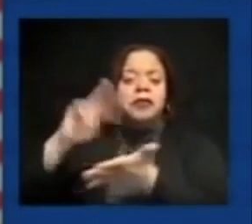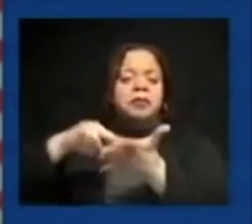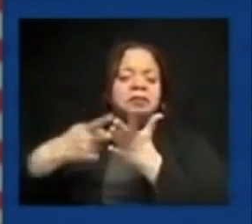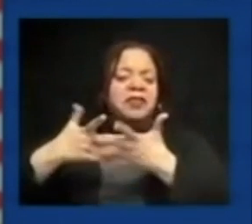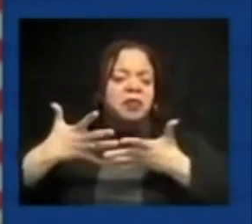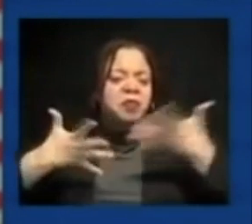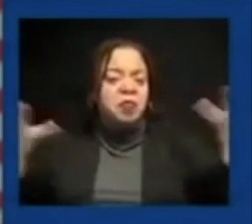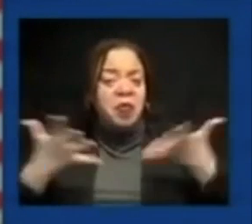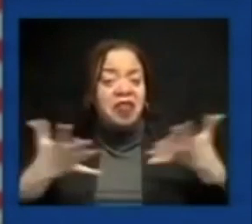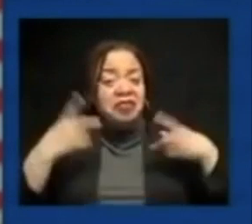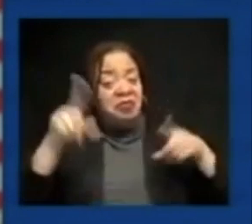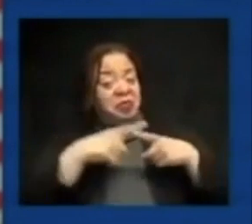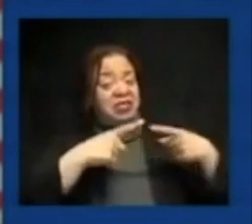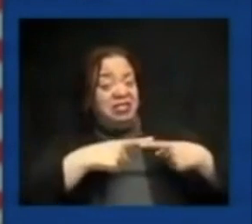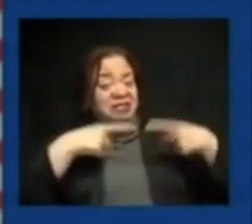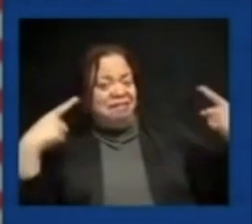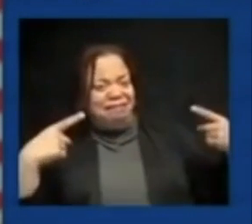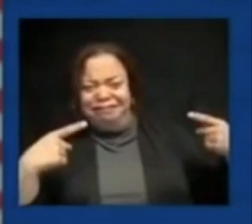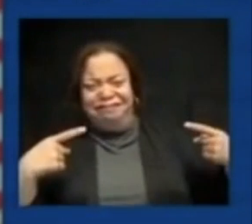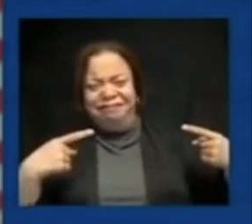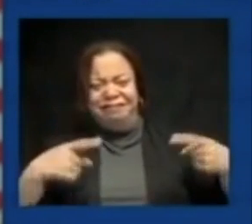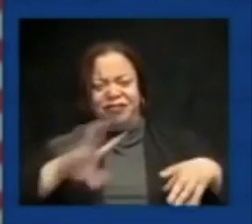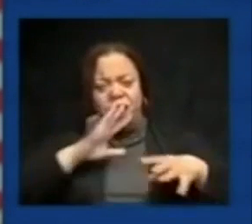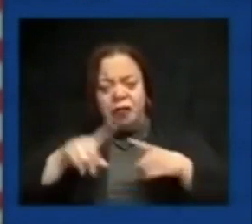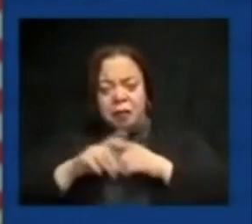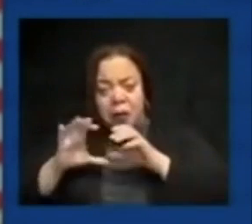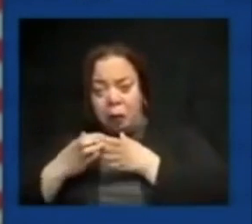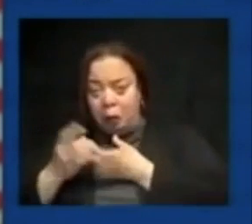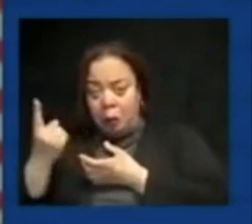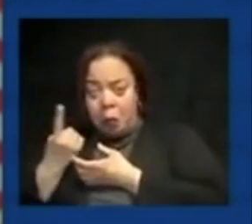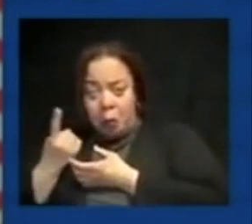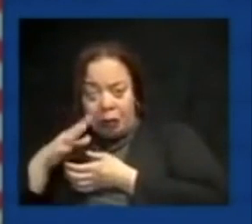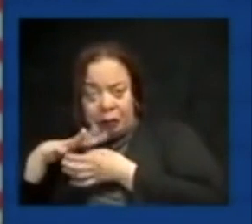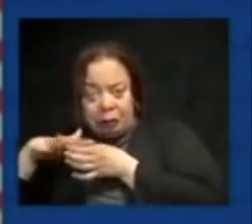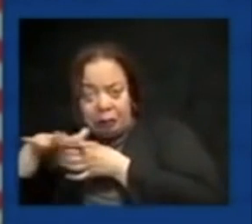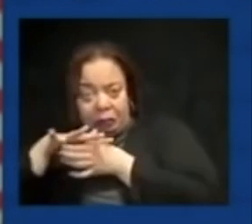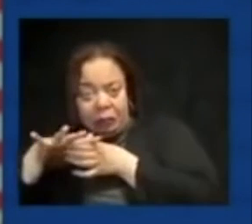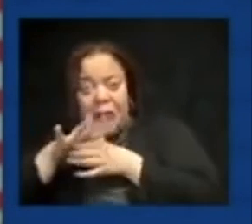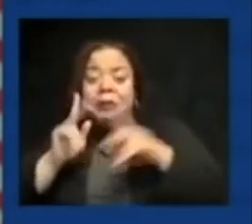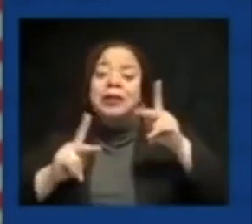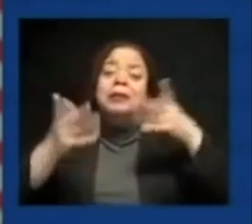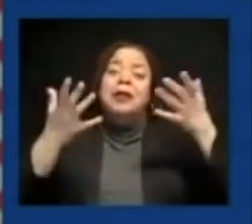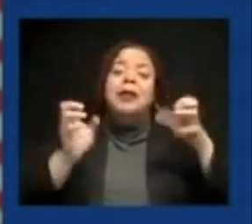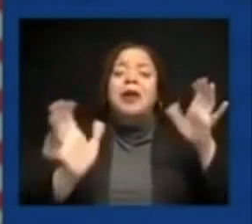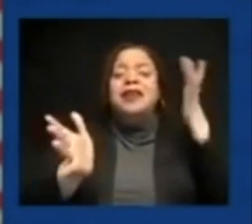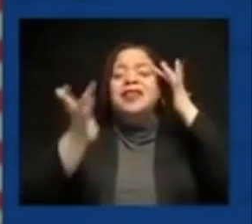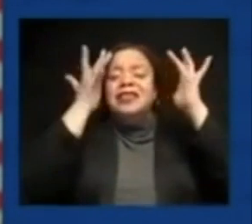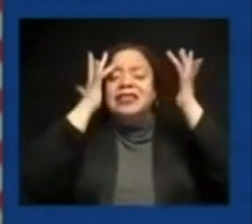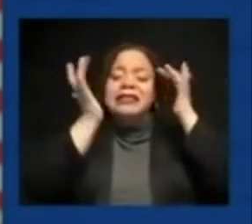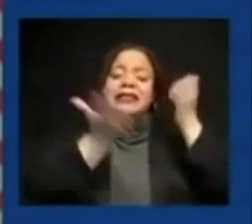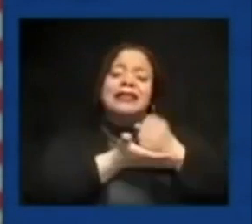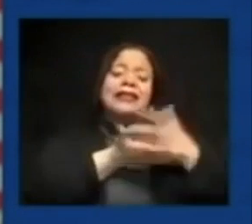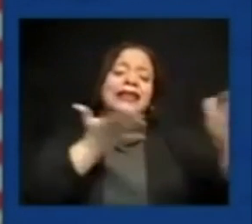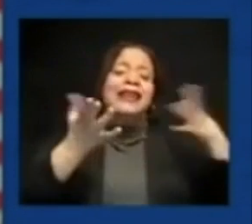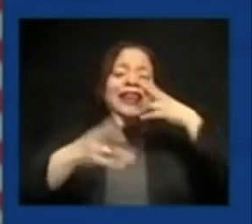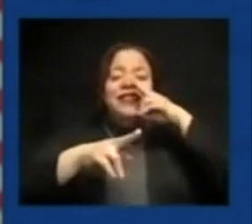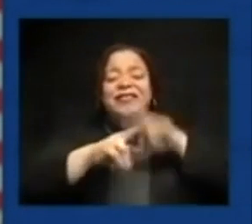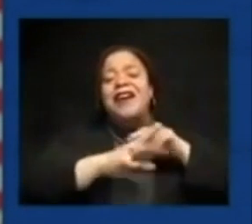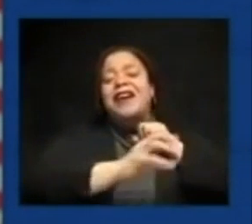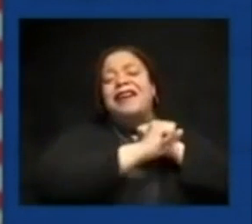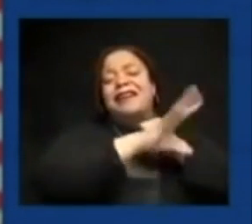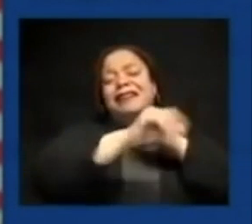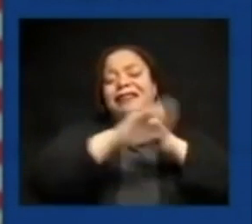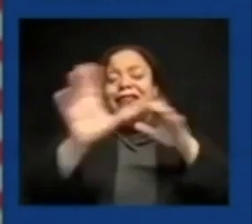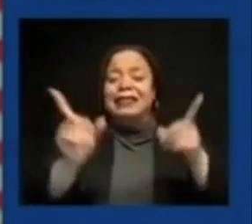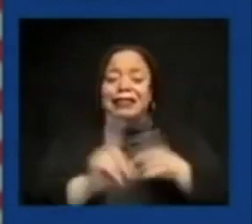some people would have you believe, with their clever slogans and their fun taglines. When you tell somebody that too many